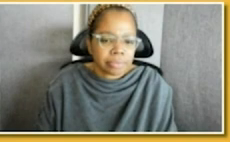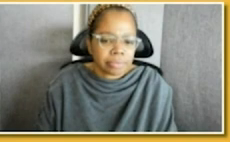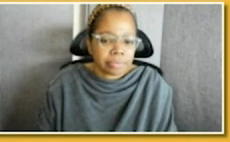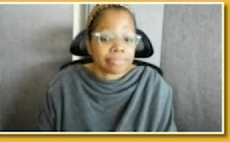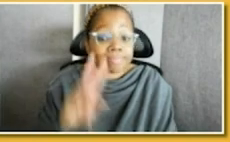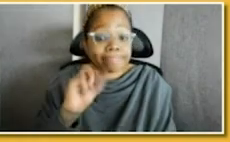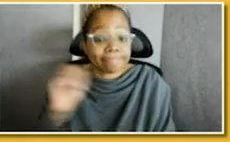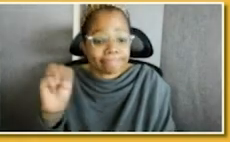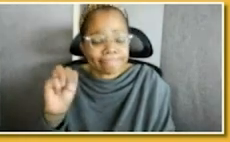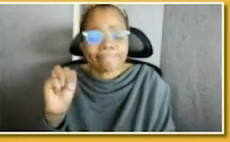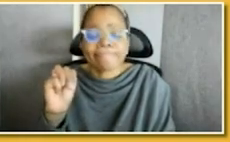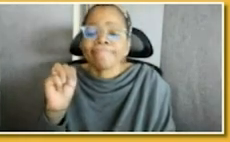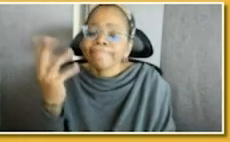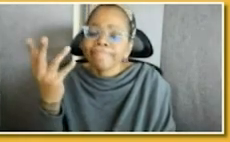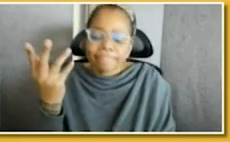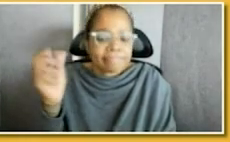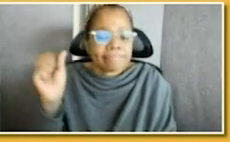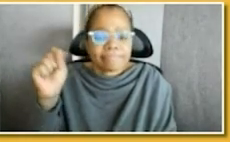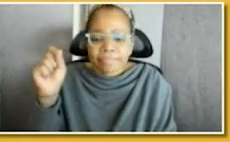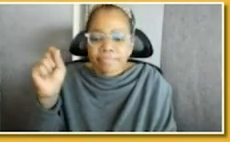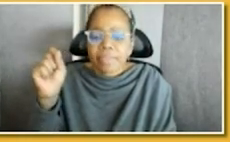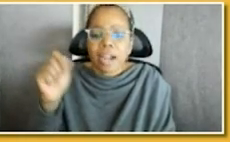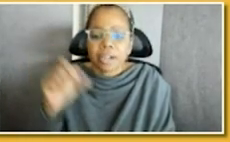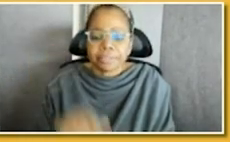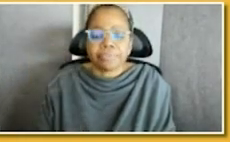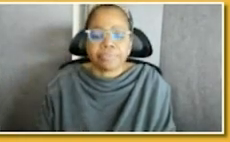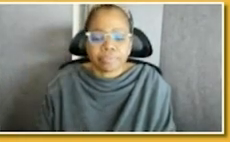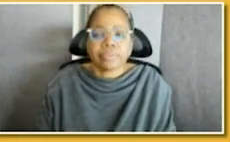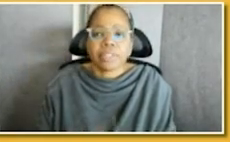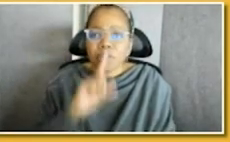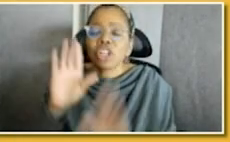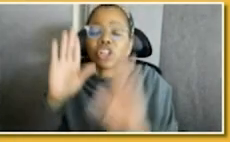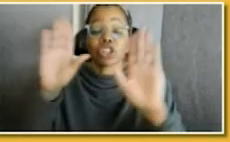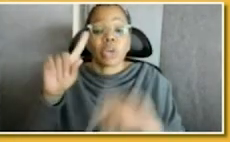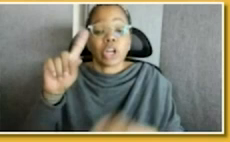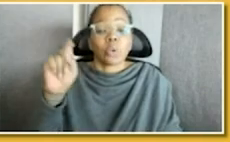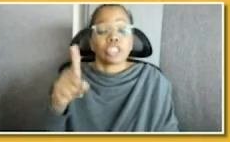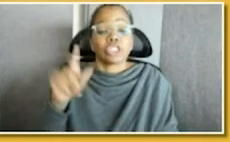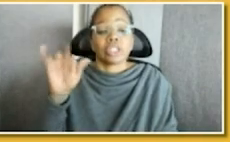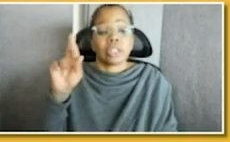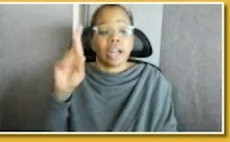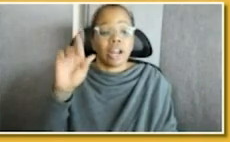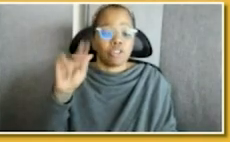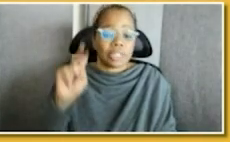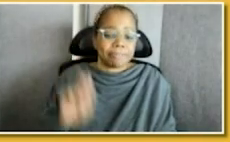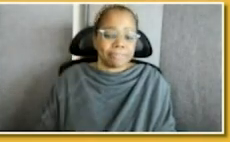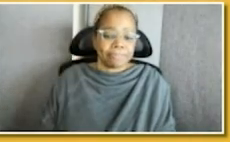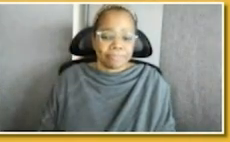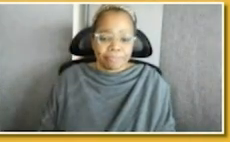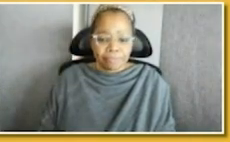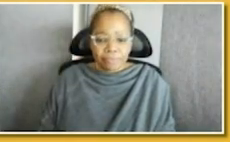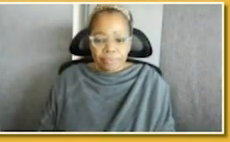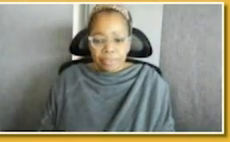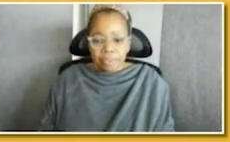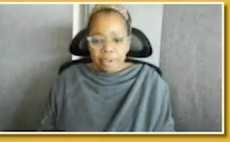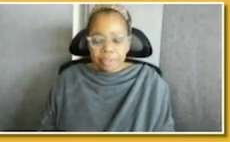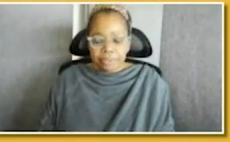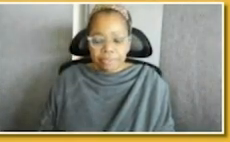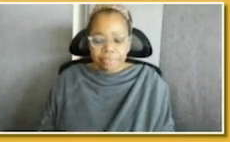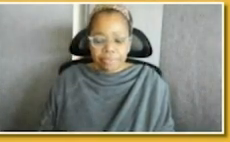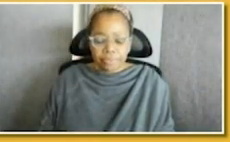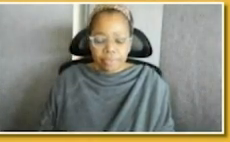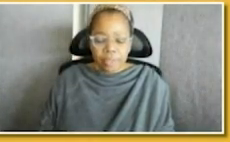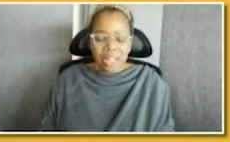It's a great question, Irene. And, you know, it just goes to the heart of the idea